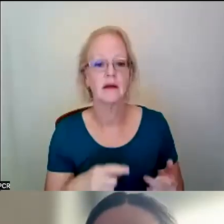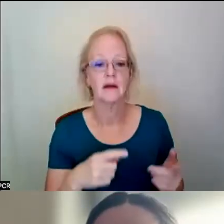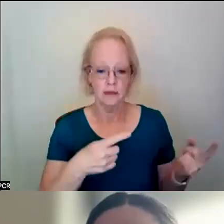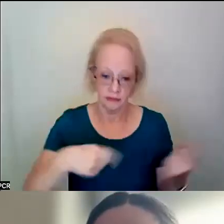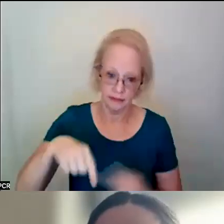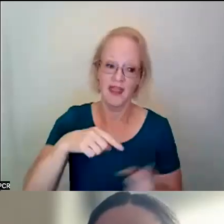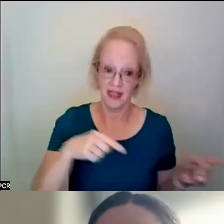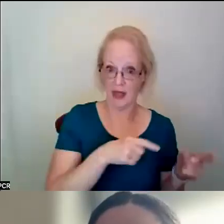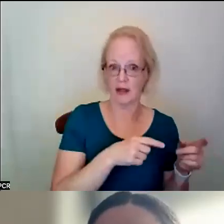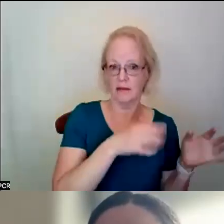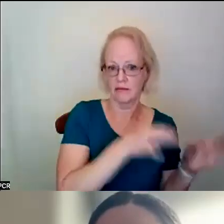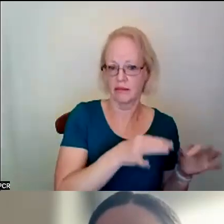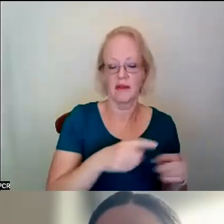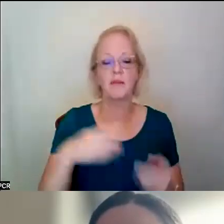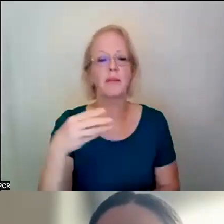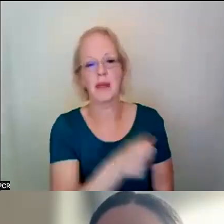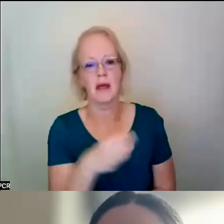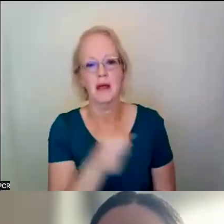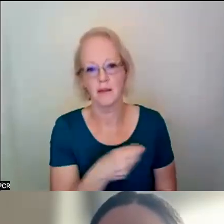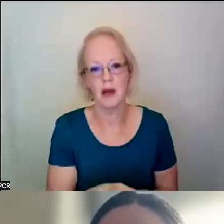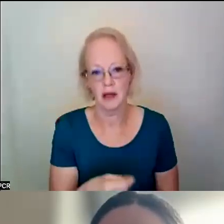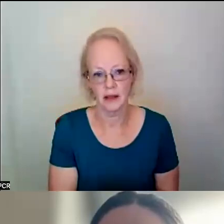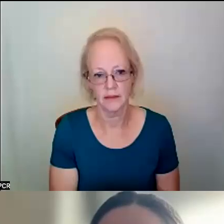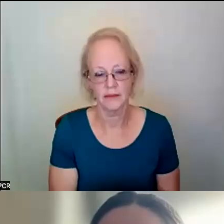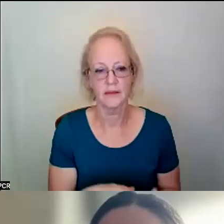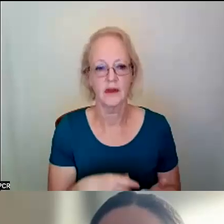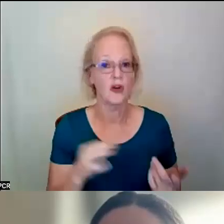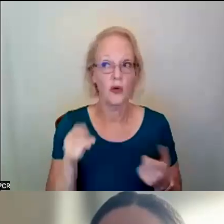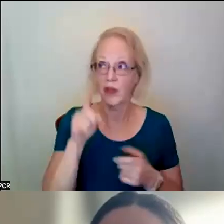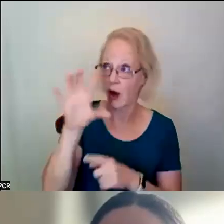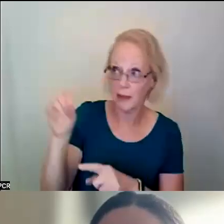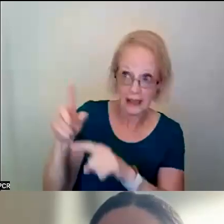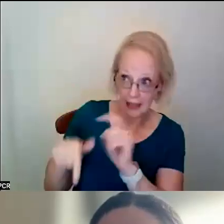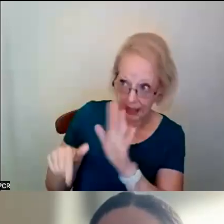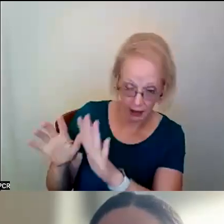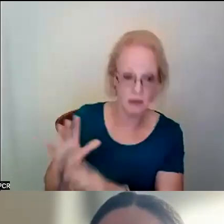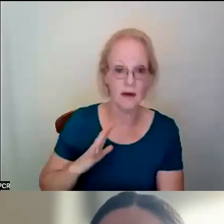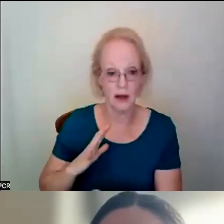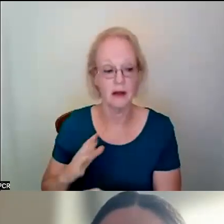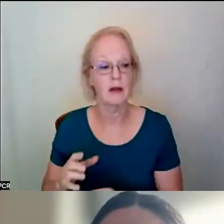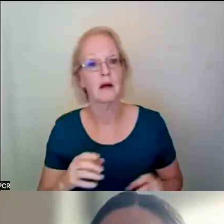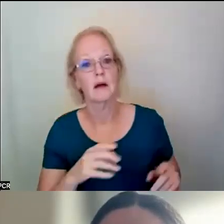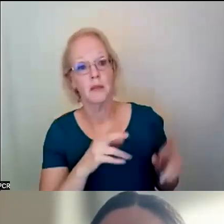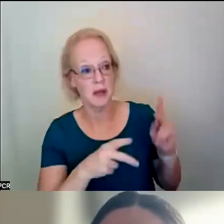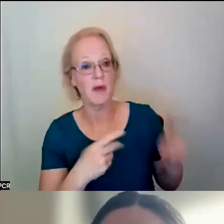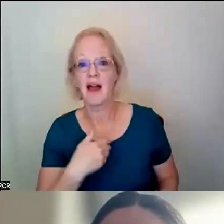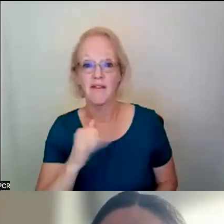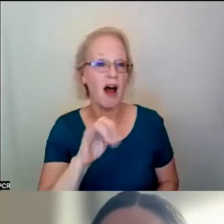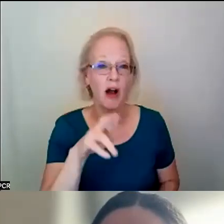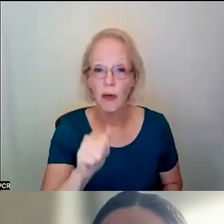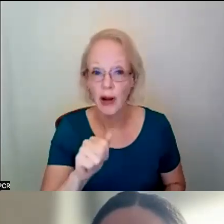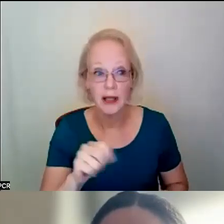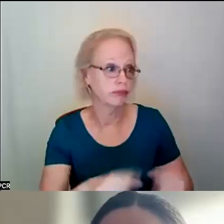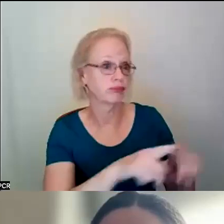This takes it out of the employer's hand, and it works for people who have IRAs all over the place, and